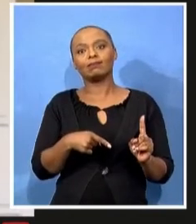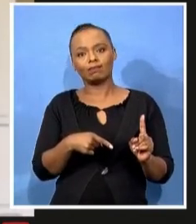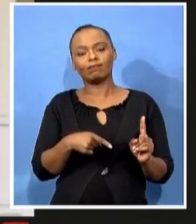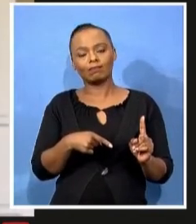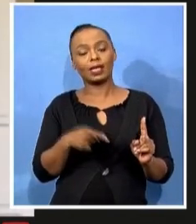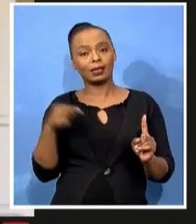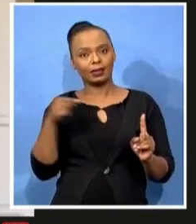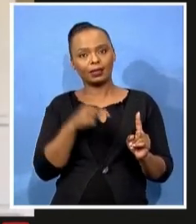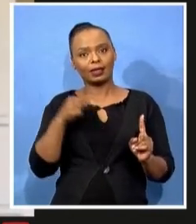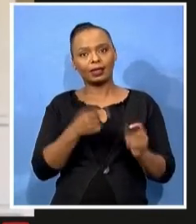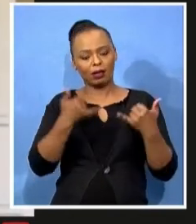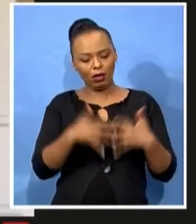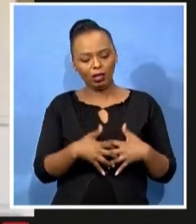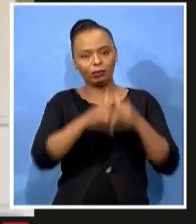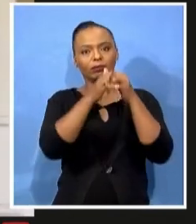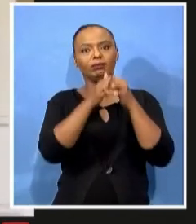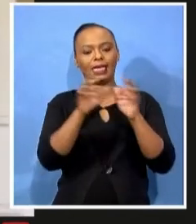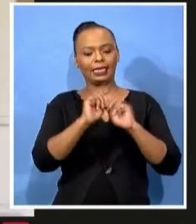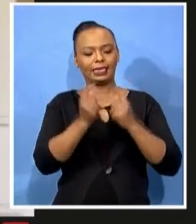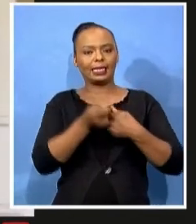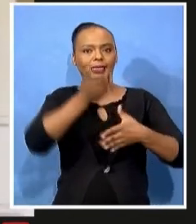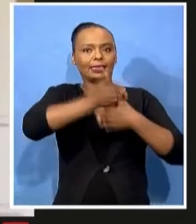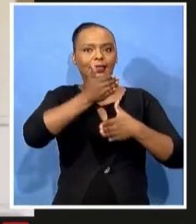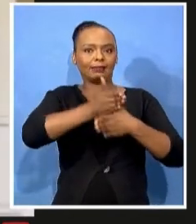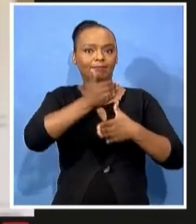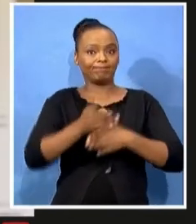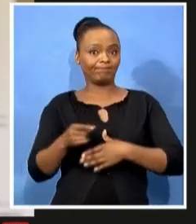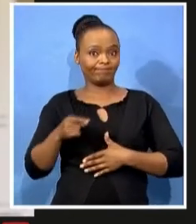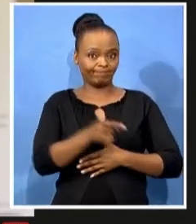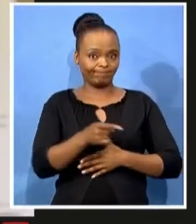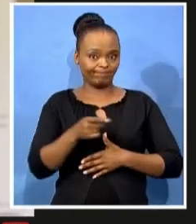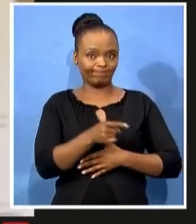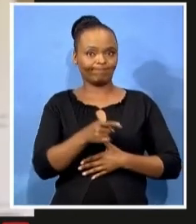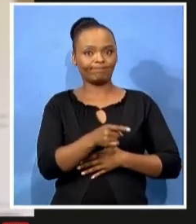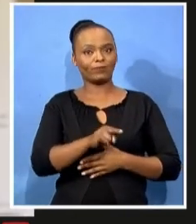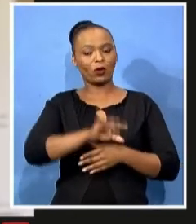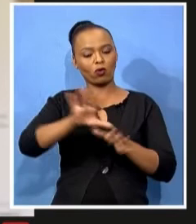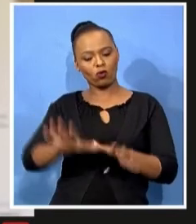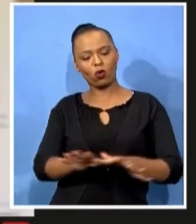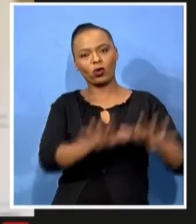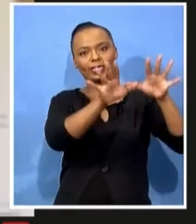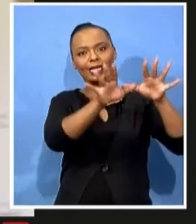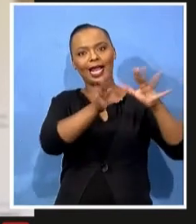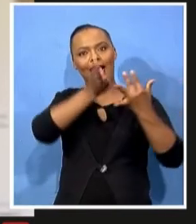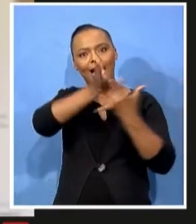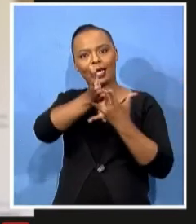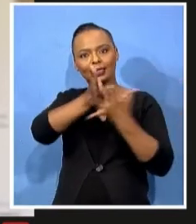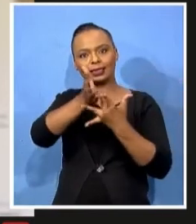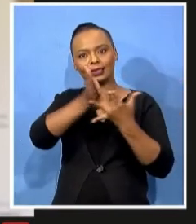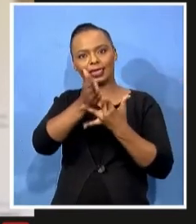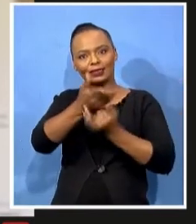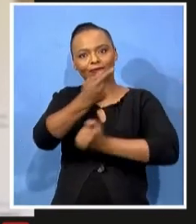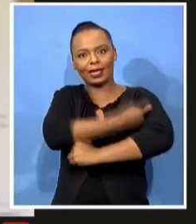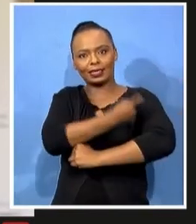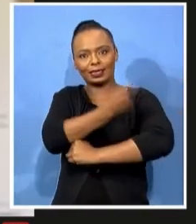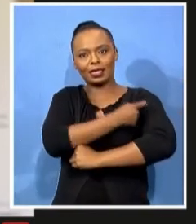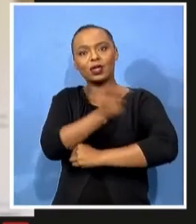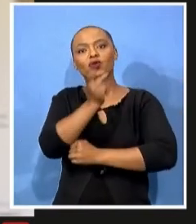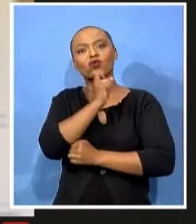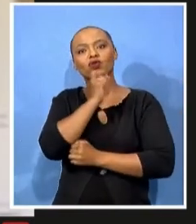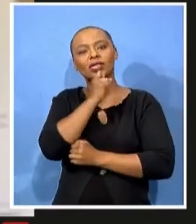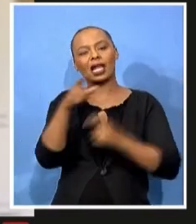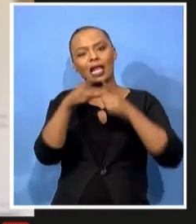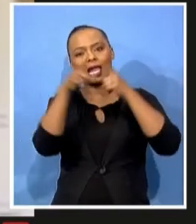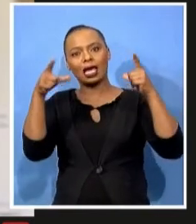was looking at the continental access to vaccine, using the large volumes of the continent to actually